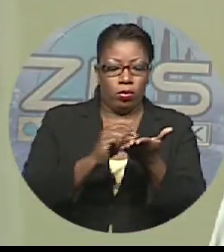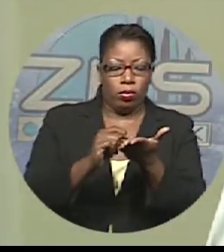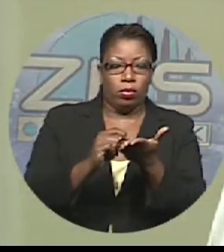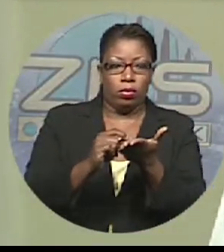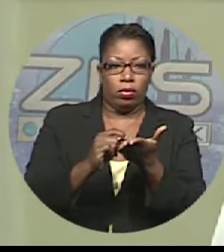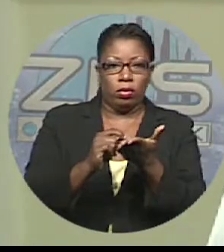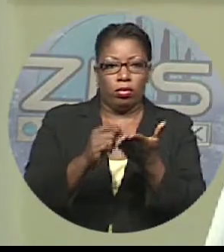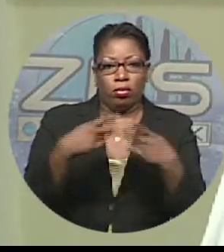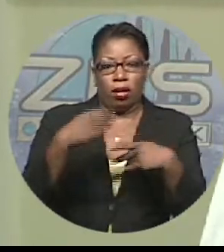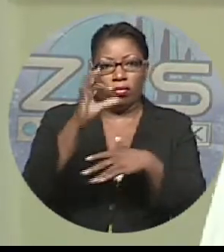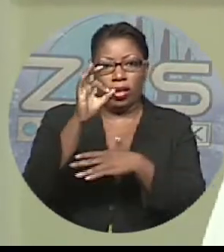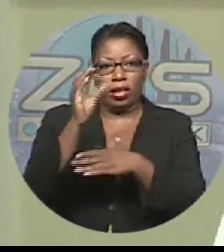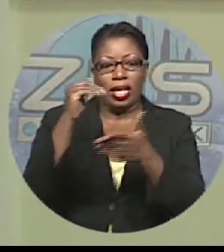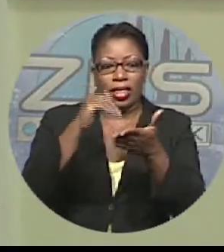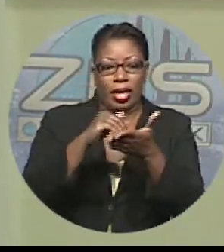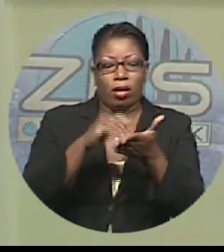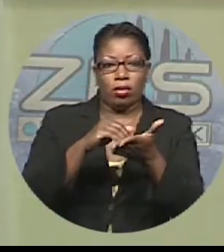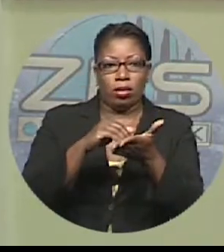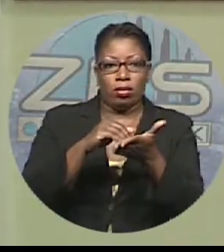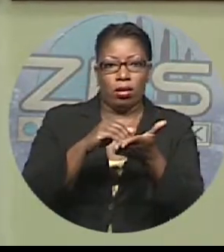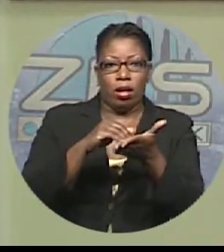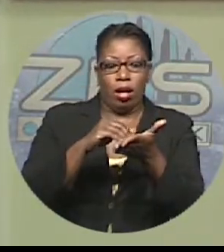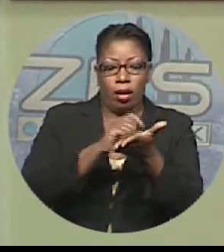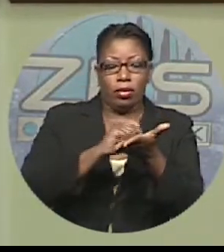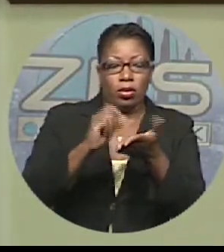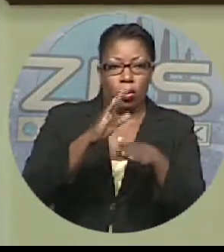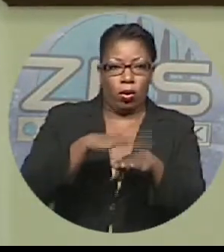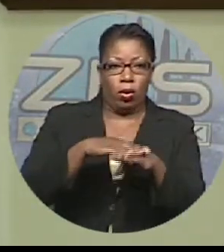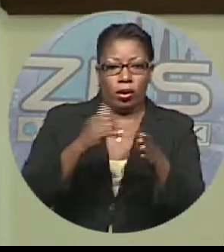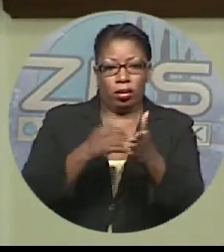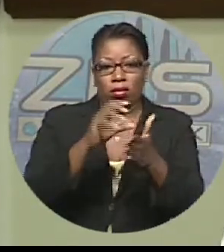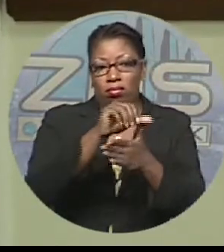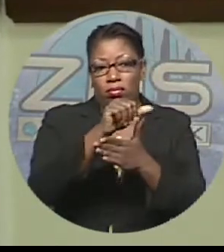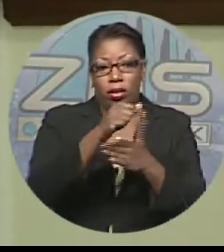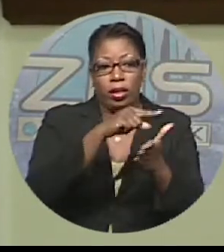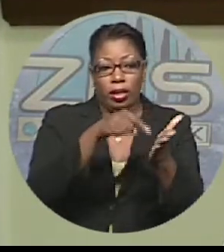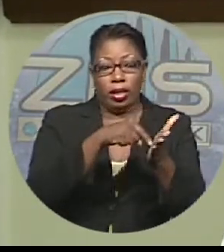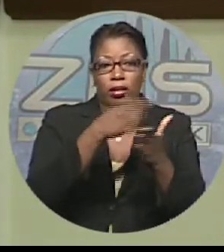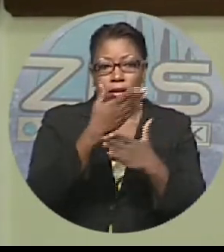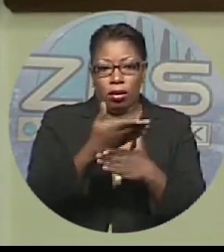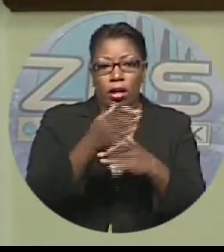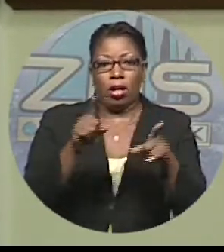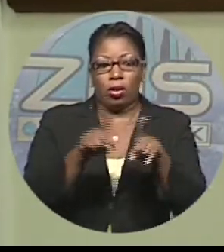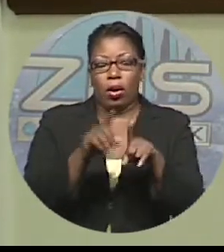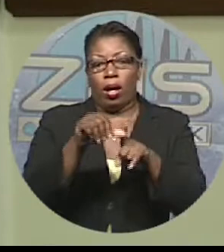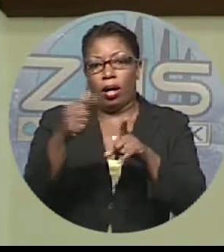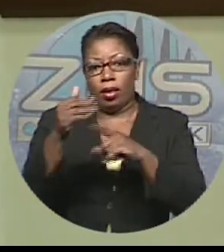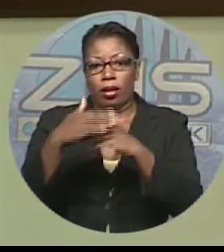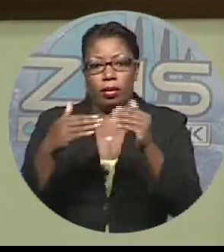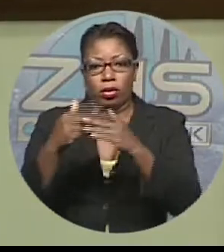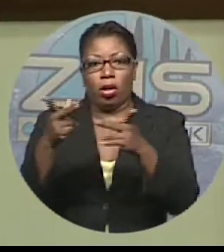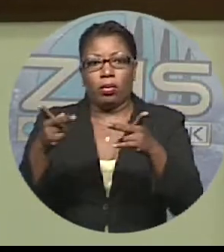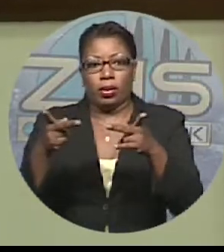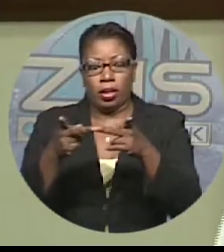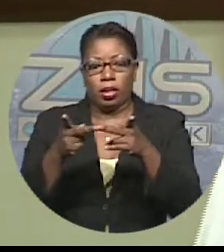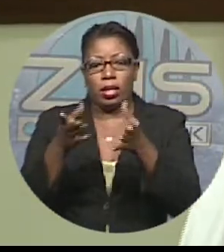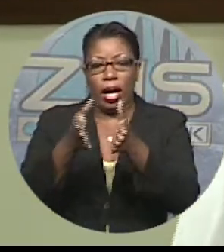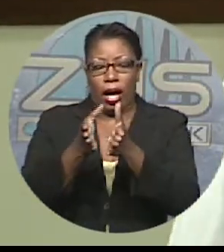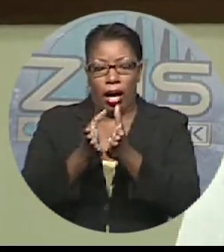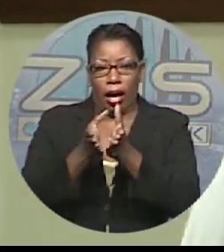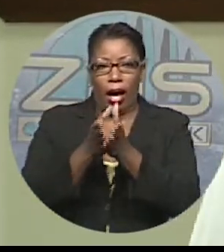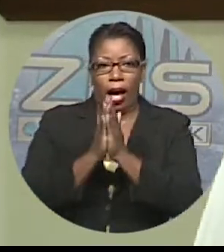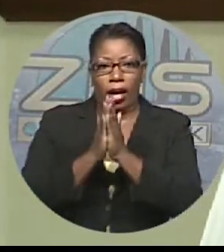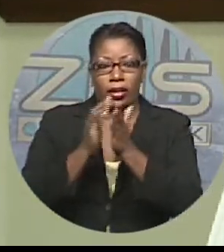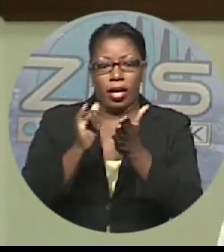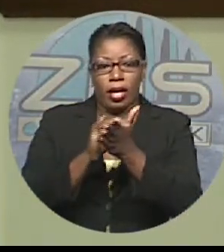on it against this facility and any new facilities, and it also asks for the facilities that